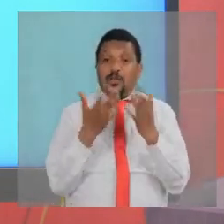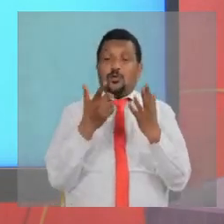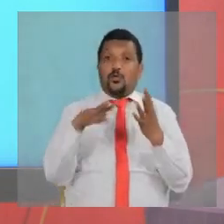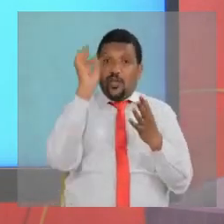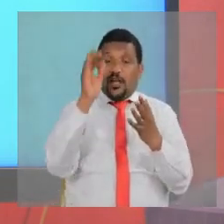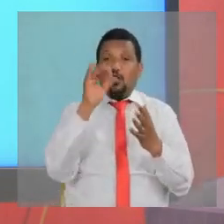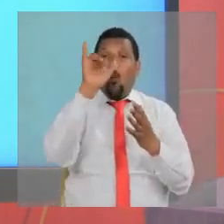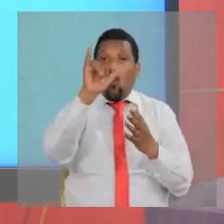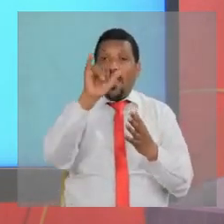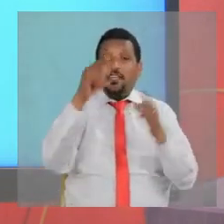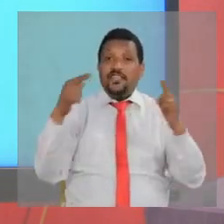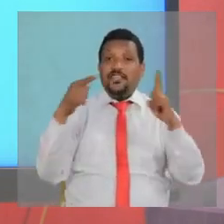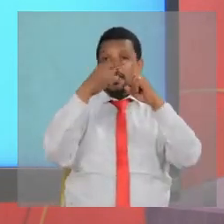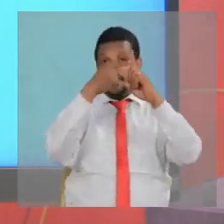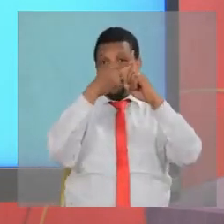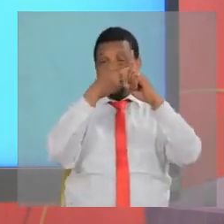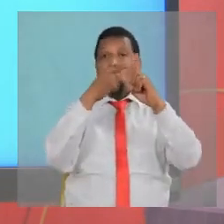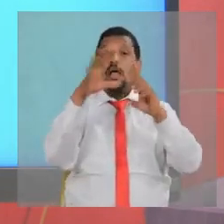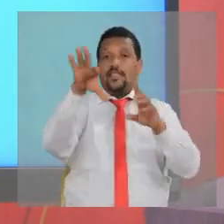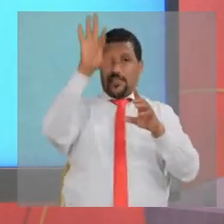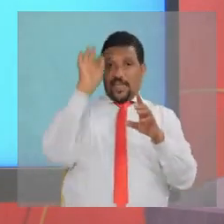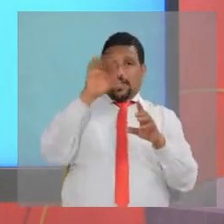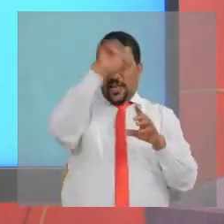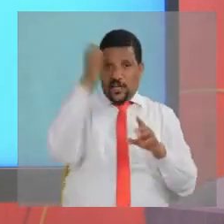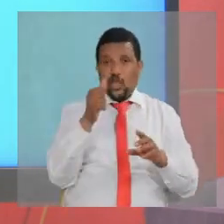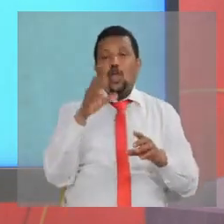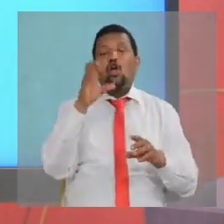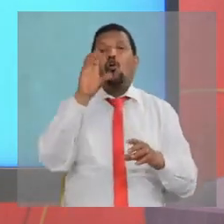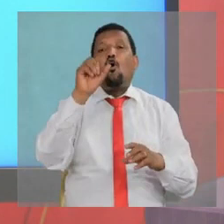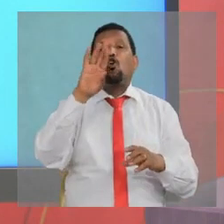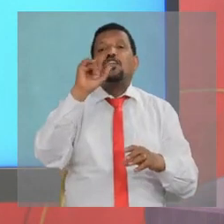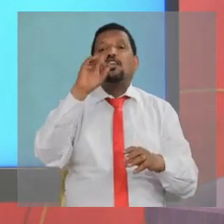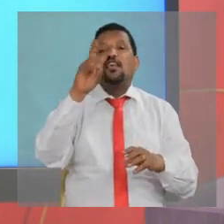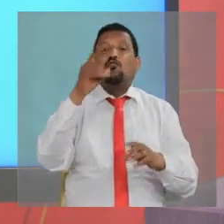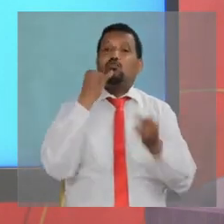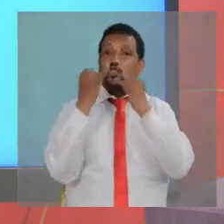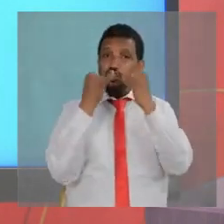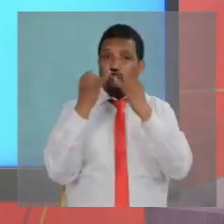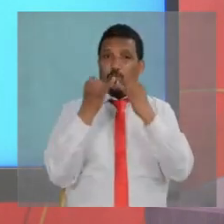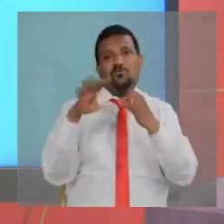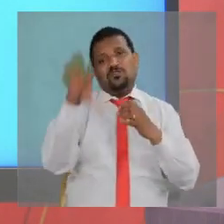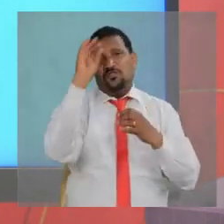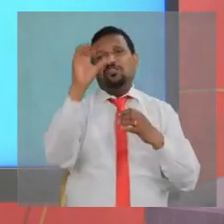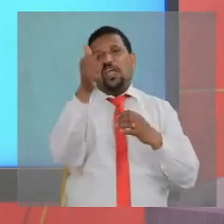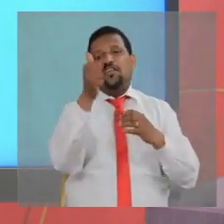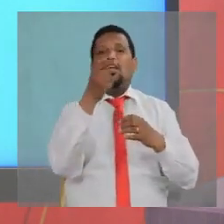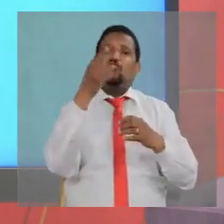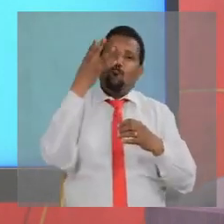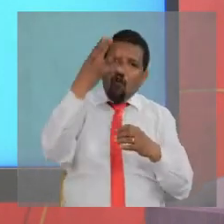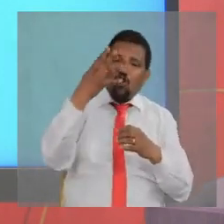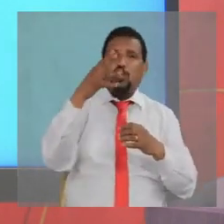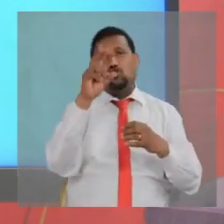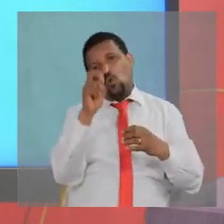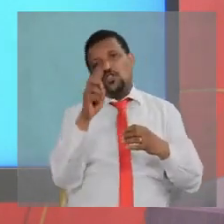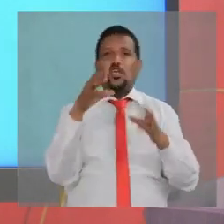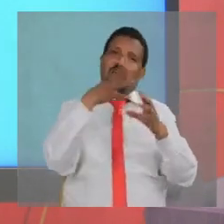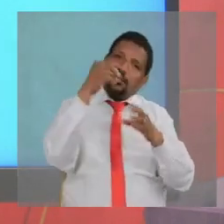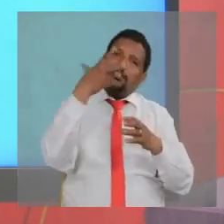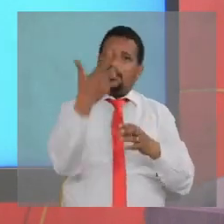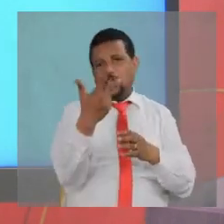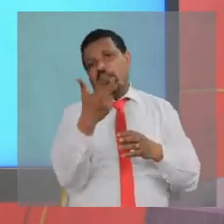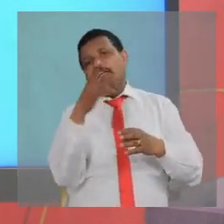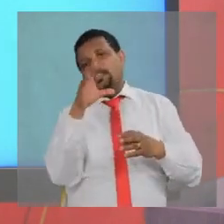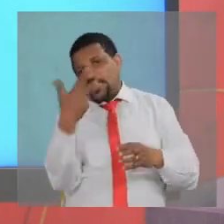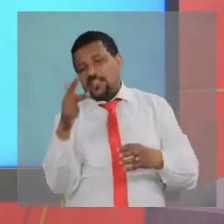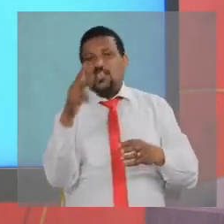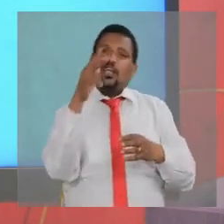get the y-intercept, you can take any coordinate from this information. You can take 10 and 4, 20 and 3, 30